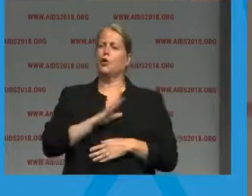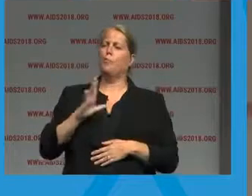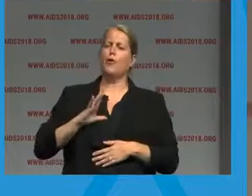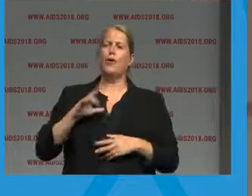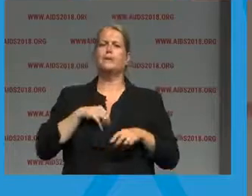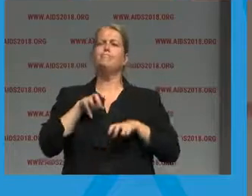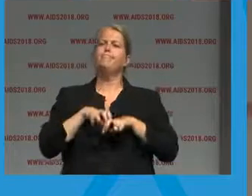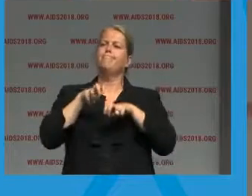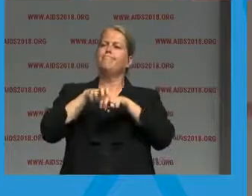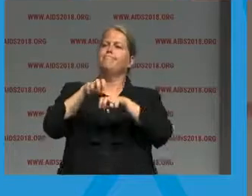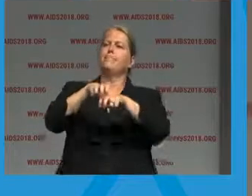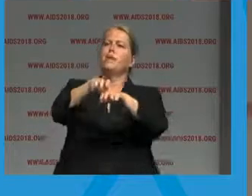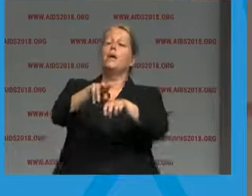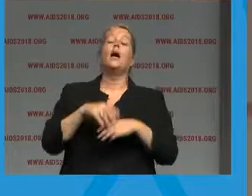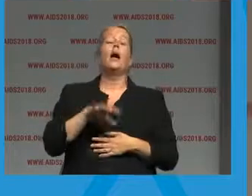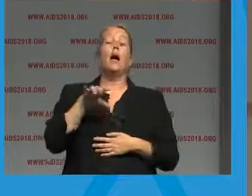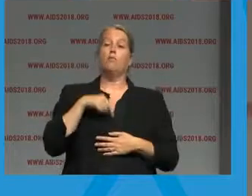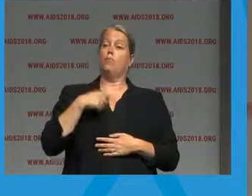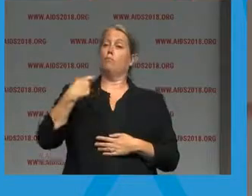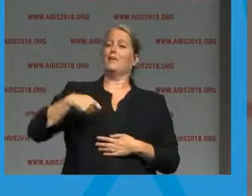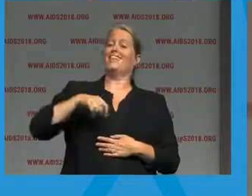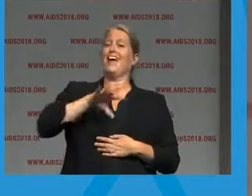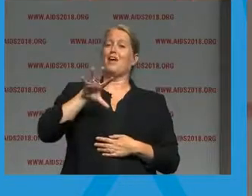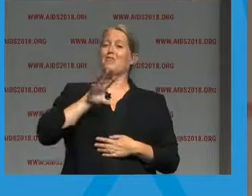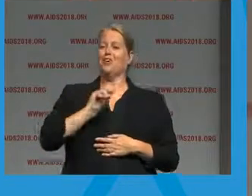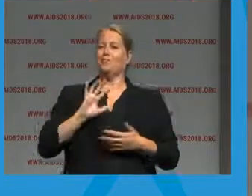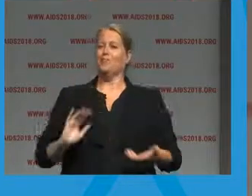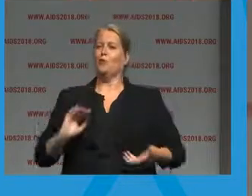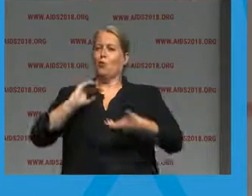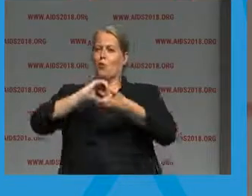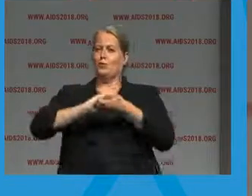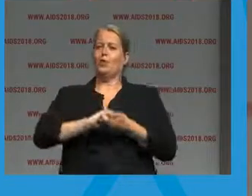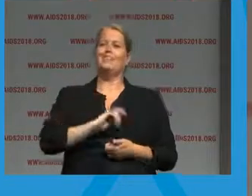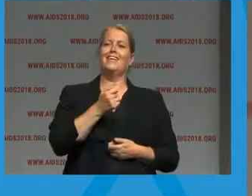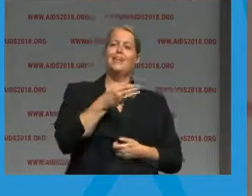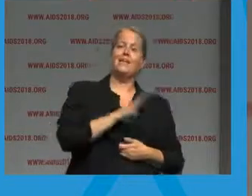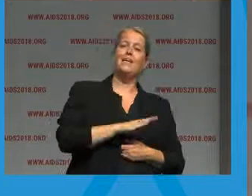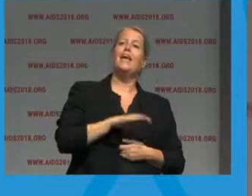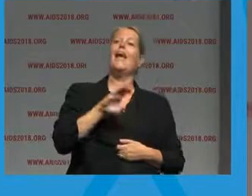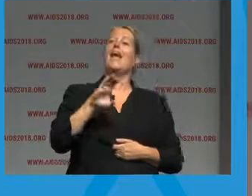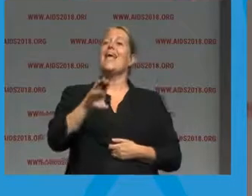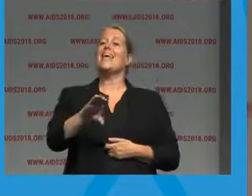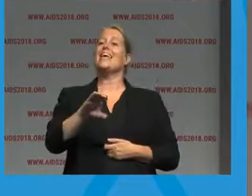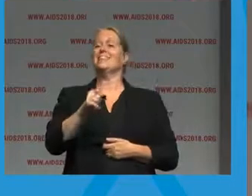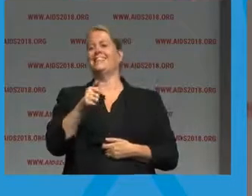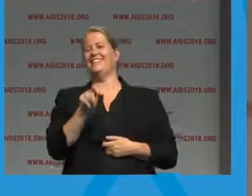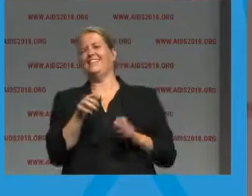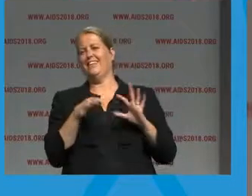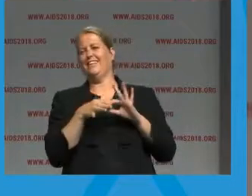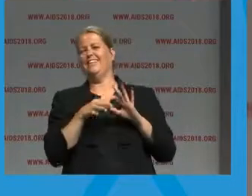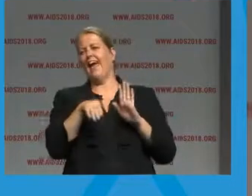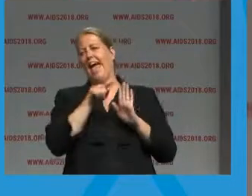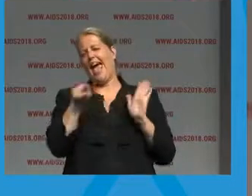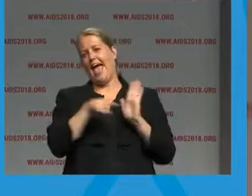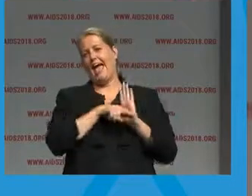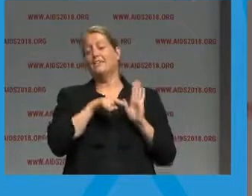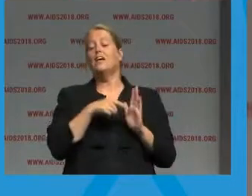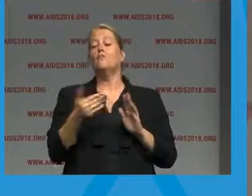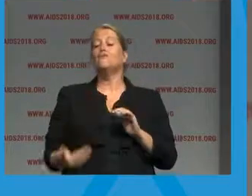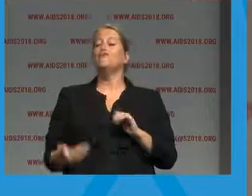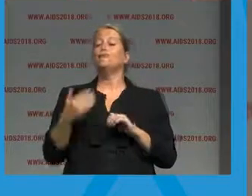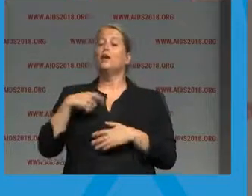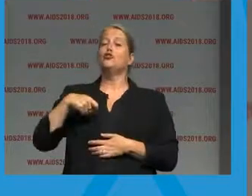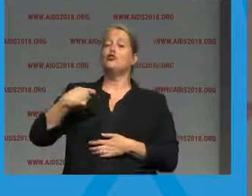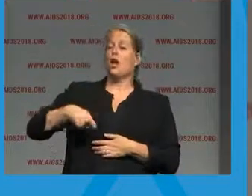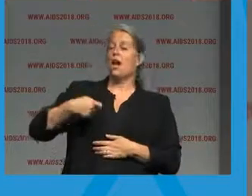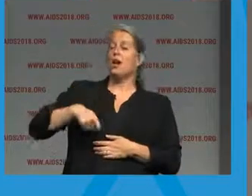also the president of the African Coalition on TB, ACT, and former chairperson of the Pan-African